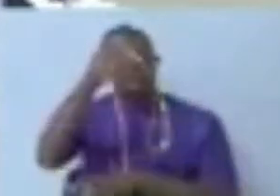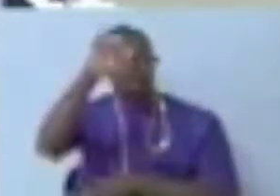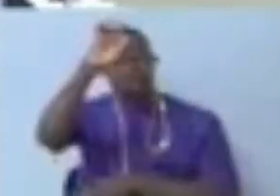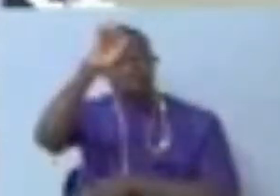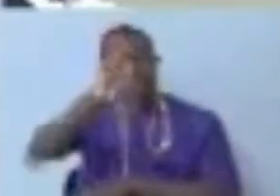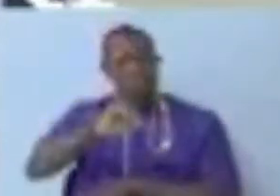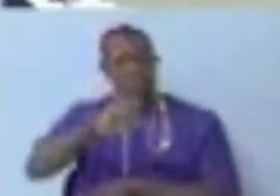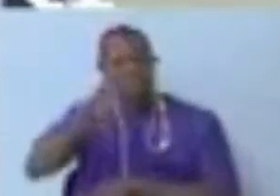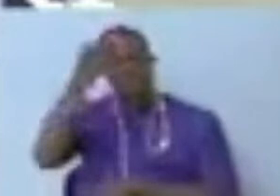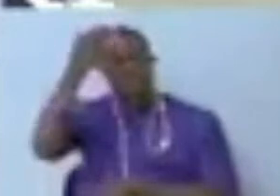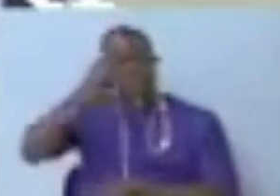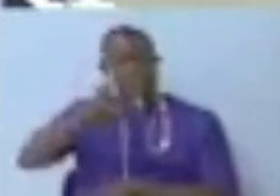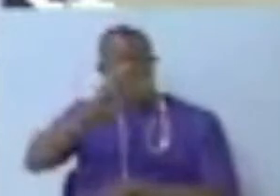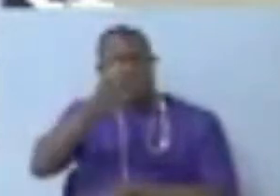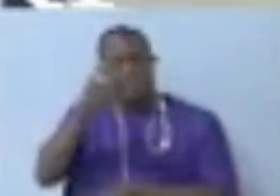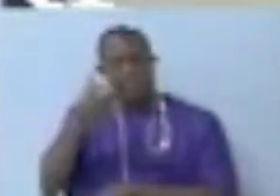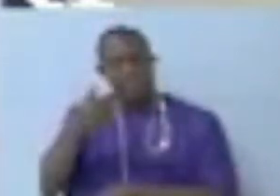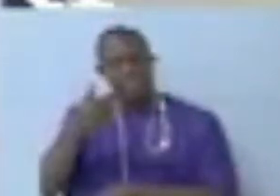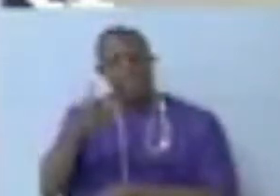1996?